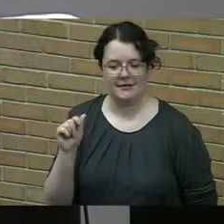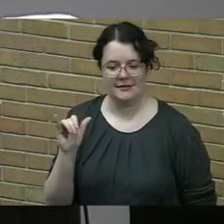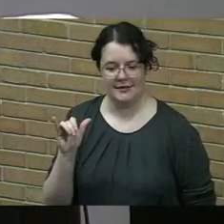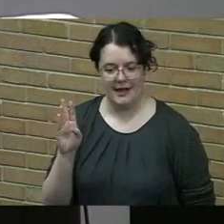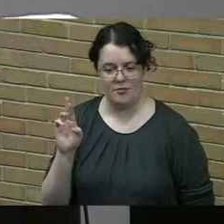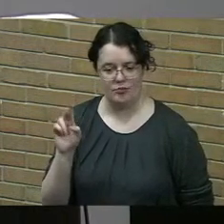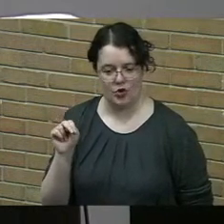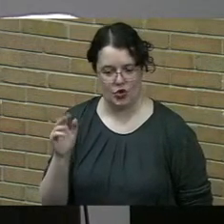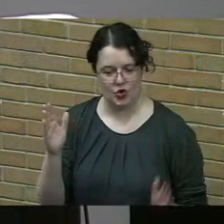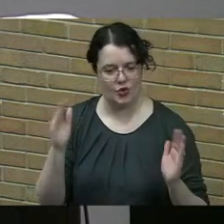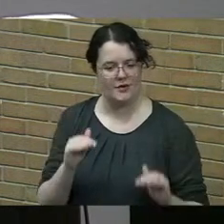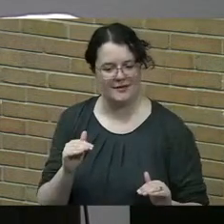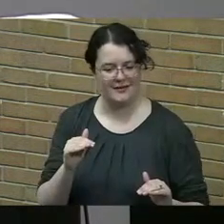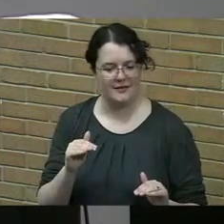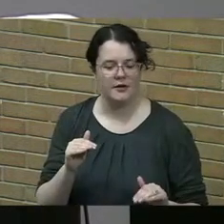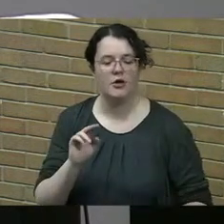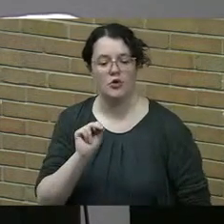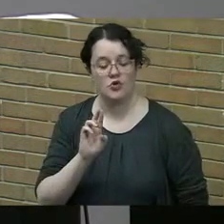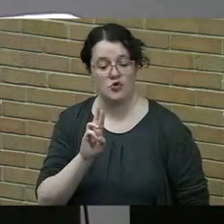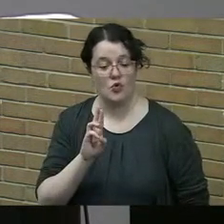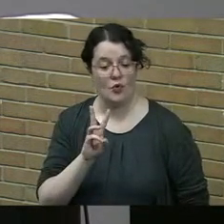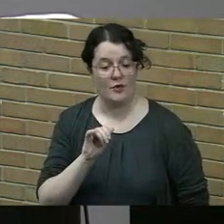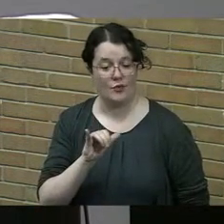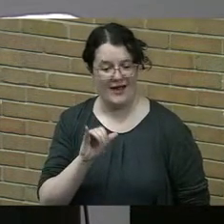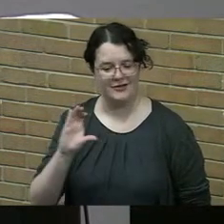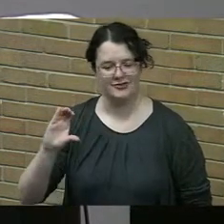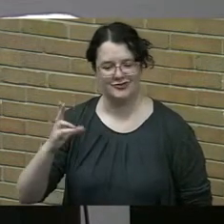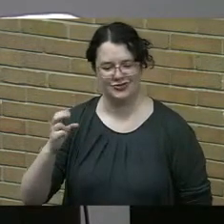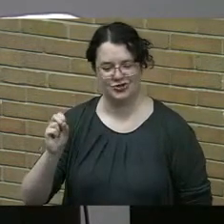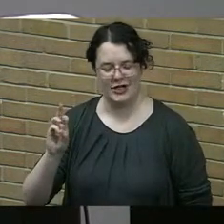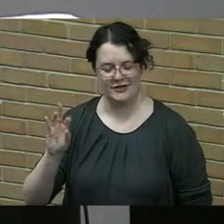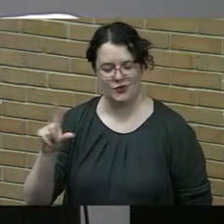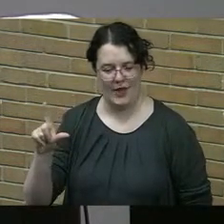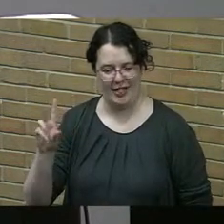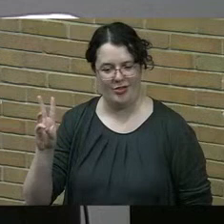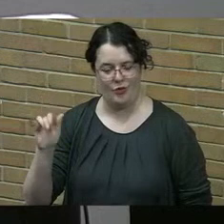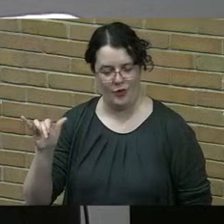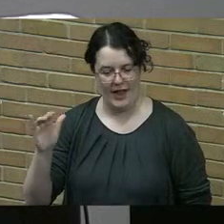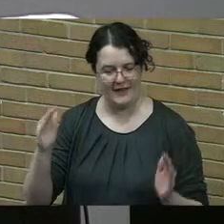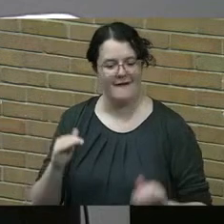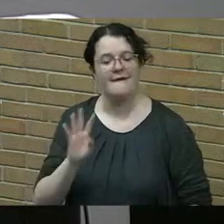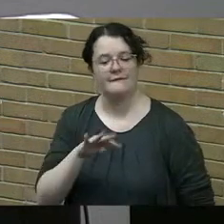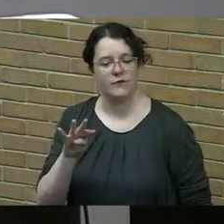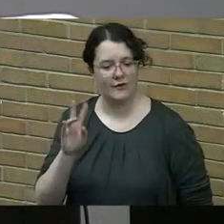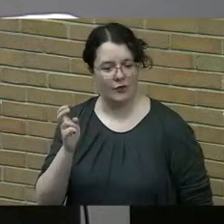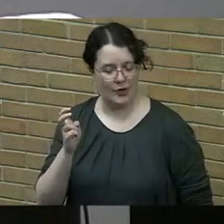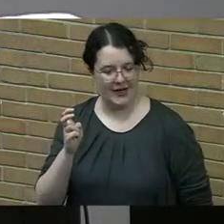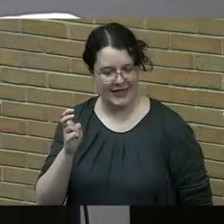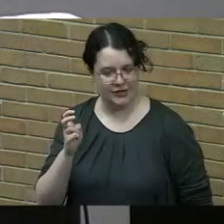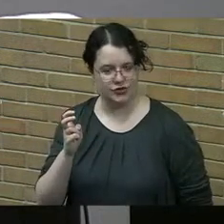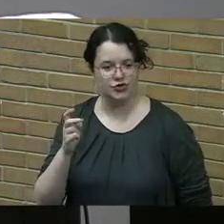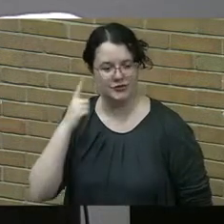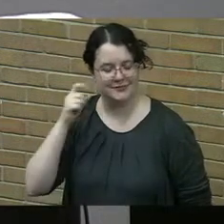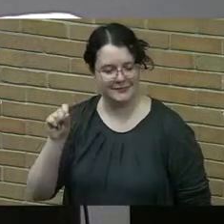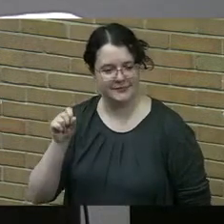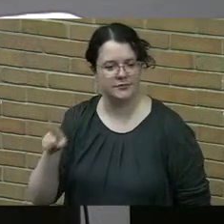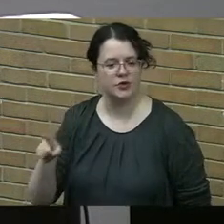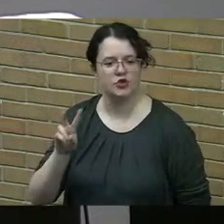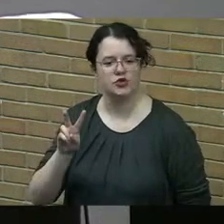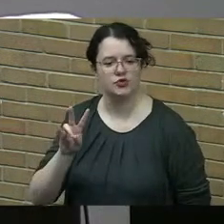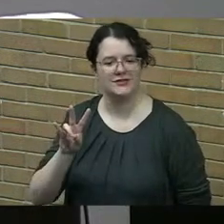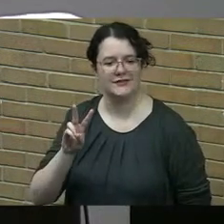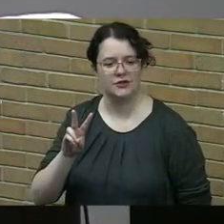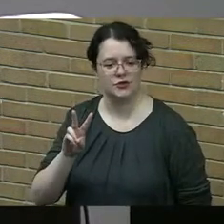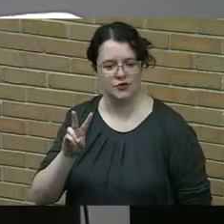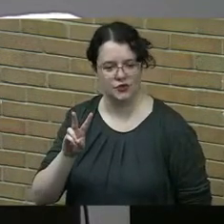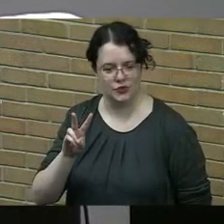maple at 88 Cheswell Way, and a 44-inch silver maple at 272 Sylvan Road. The